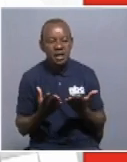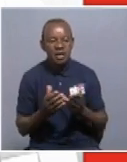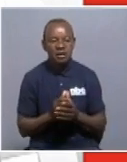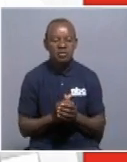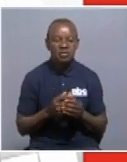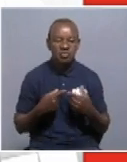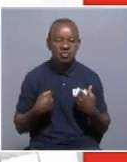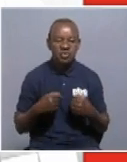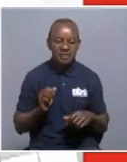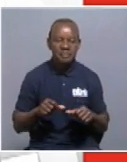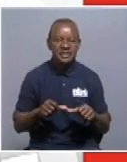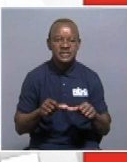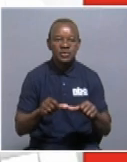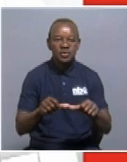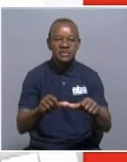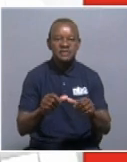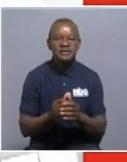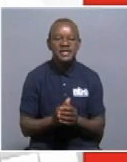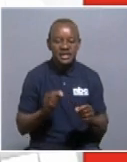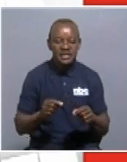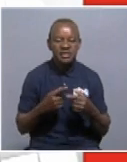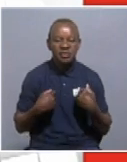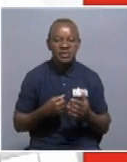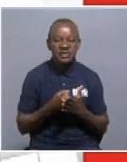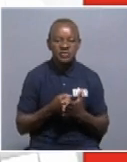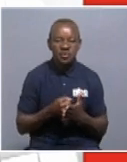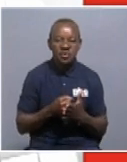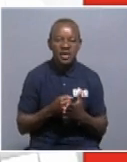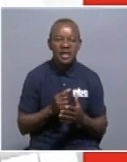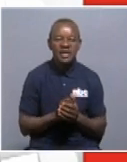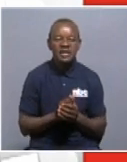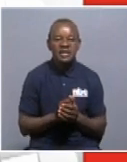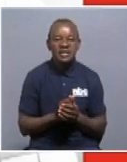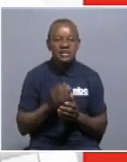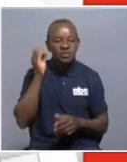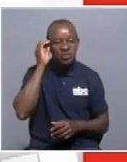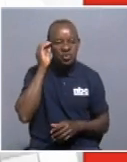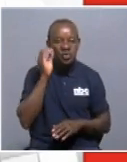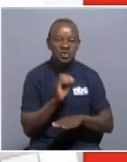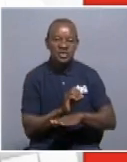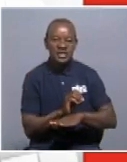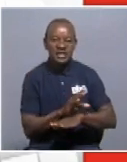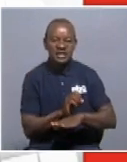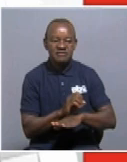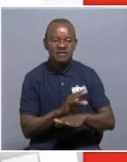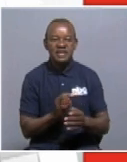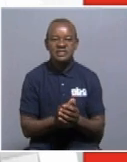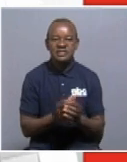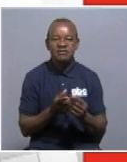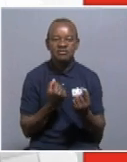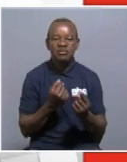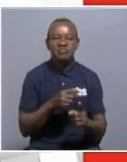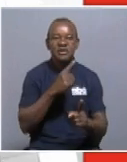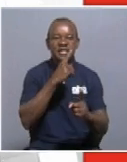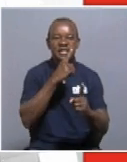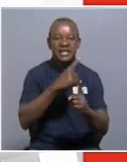for now, we have sought for advice from the AG's office, and we expect that advice today, and we'll communicate accordingly with the various stakeholders on